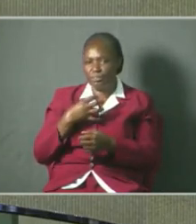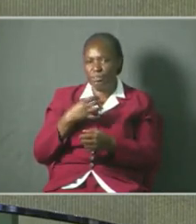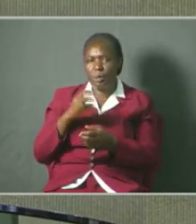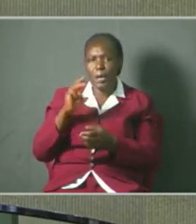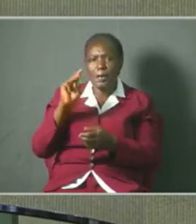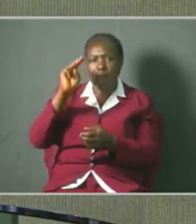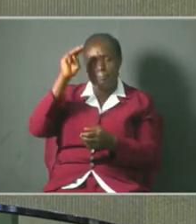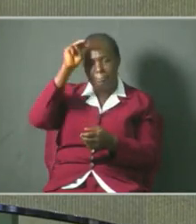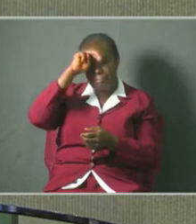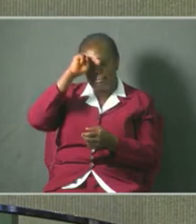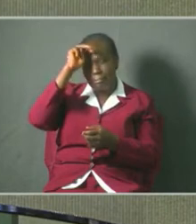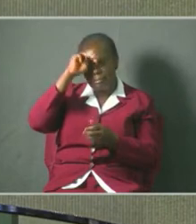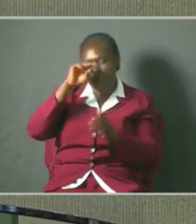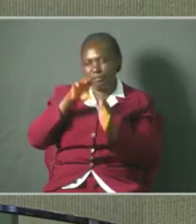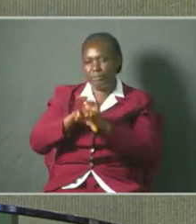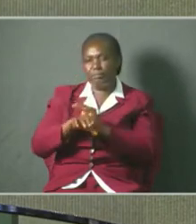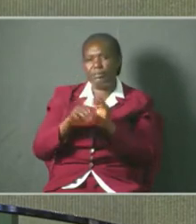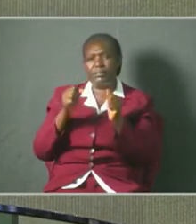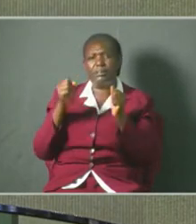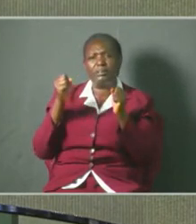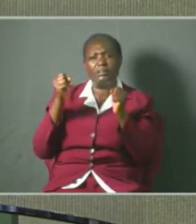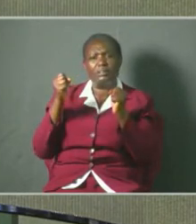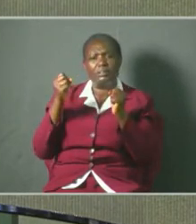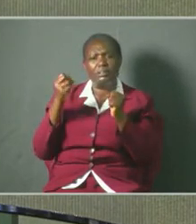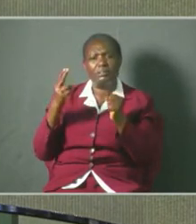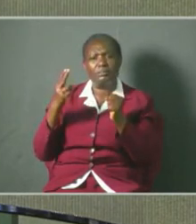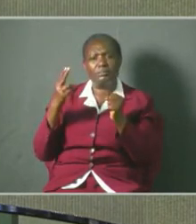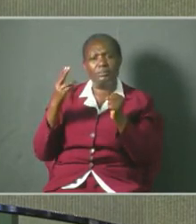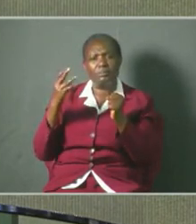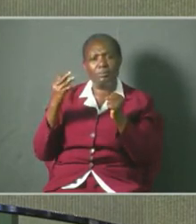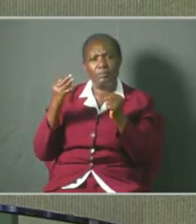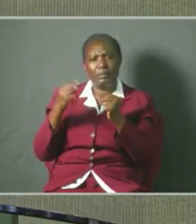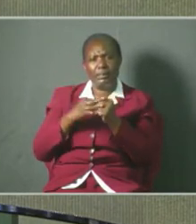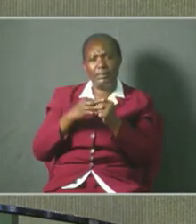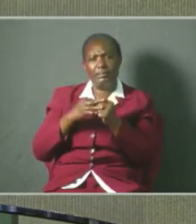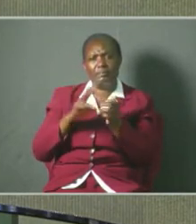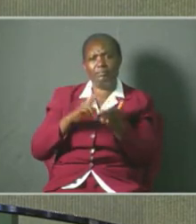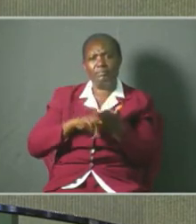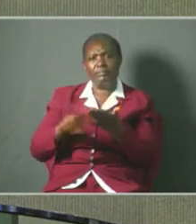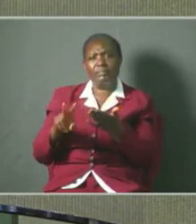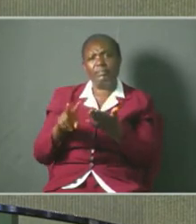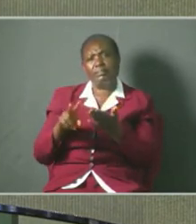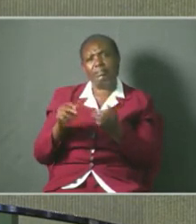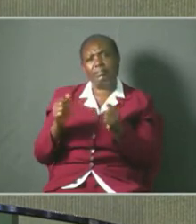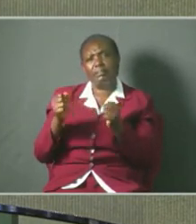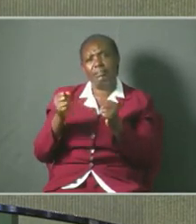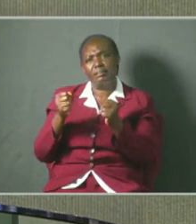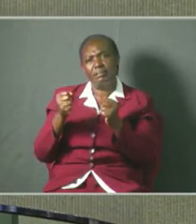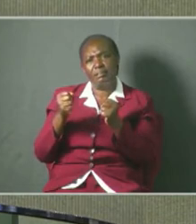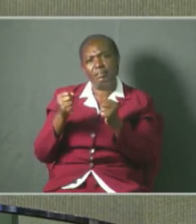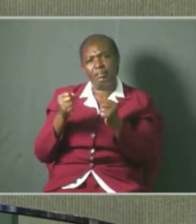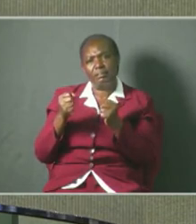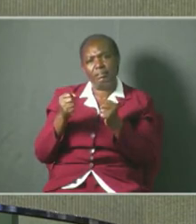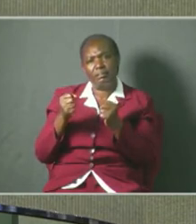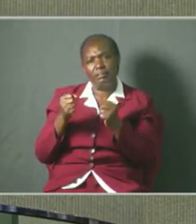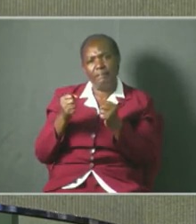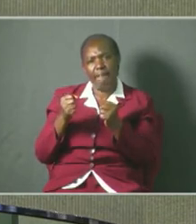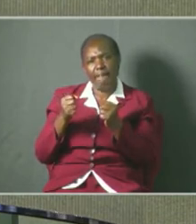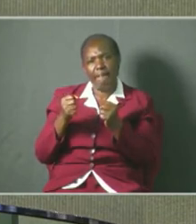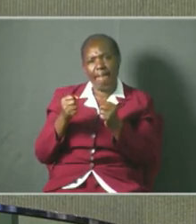Matthew 28:16, as I introduce this and hand over the program to the MC. This is